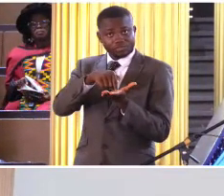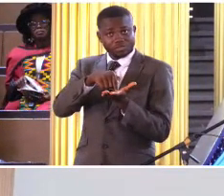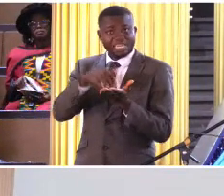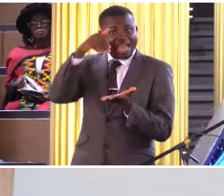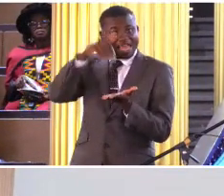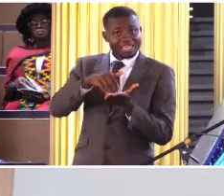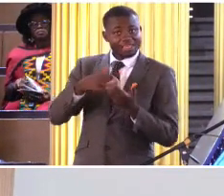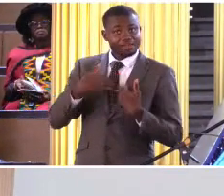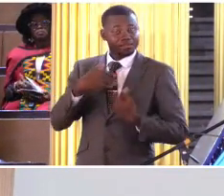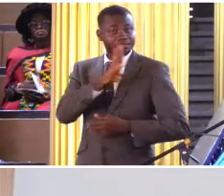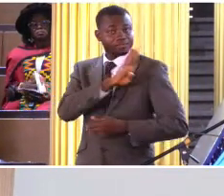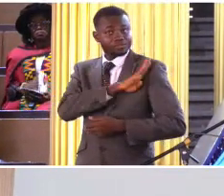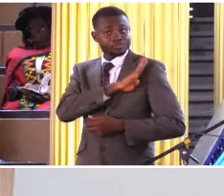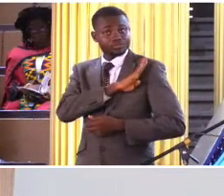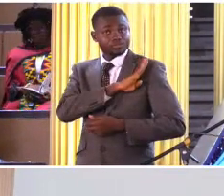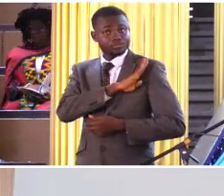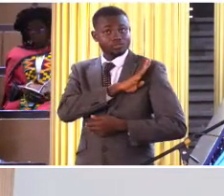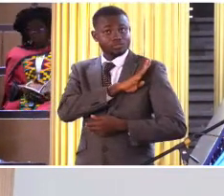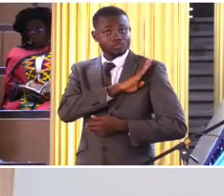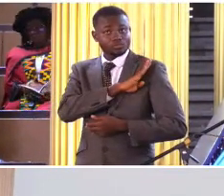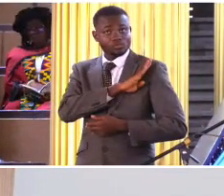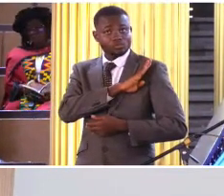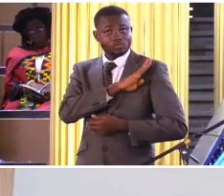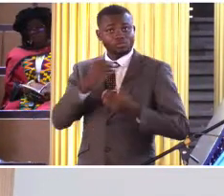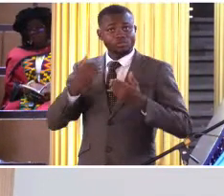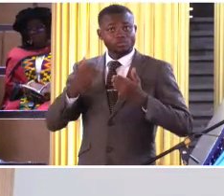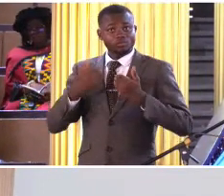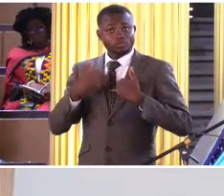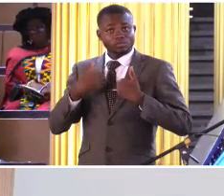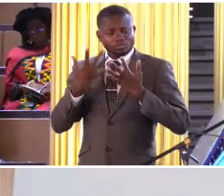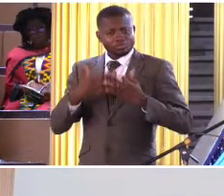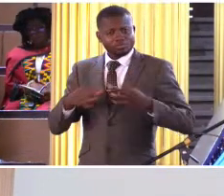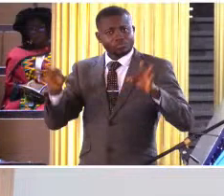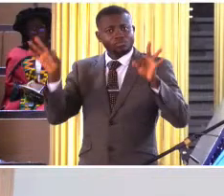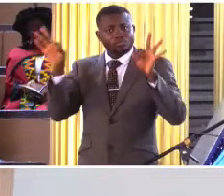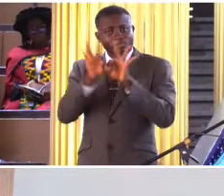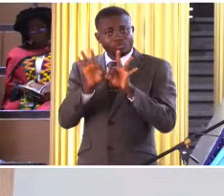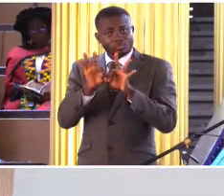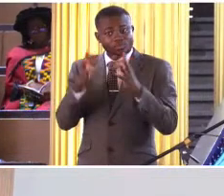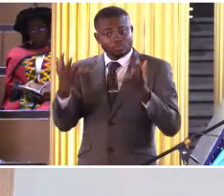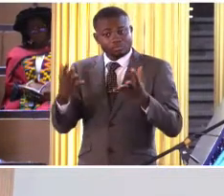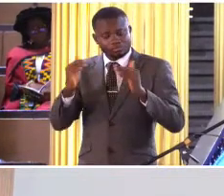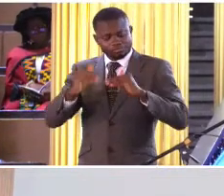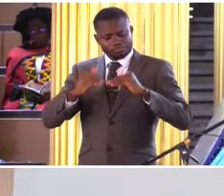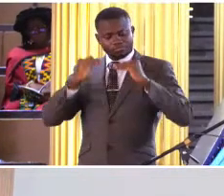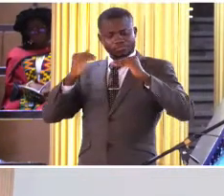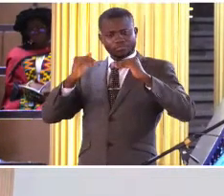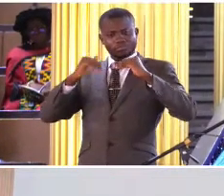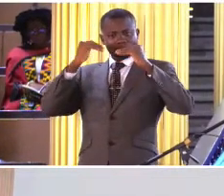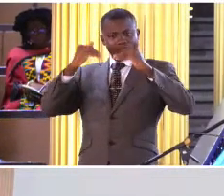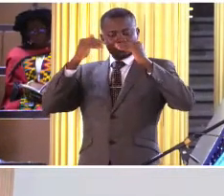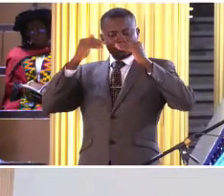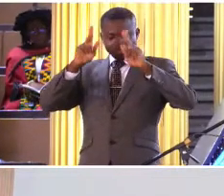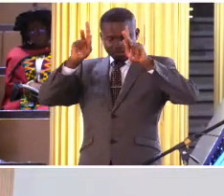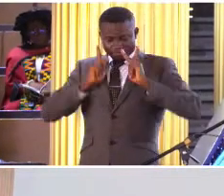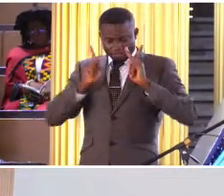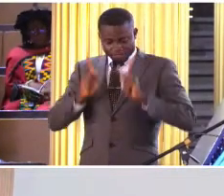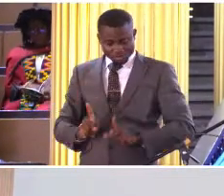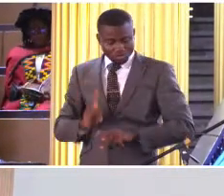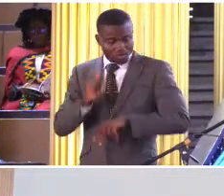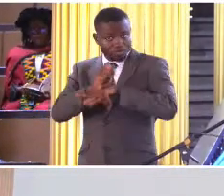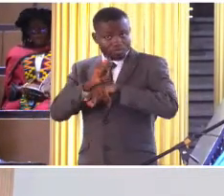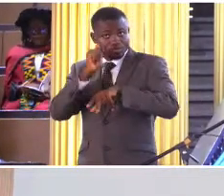Beyond academia, Professor Bello has played a pivotal role in advancing physiotherapy nationally